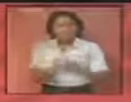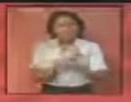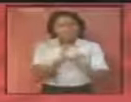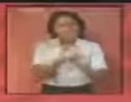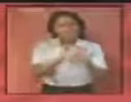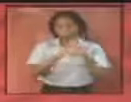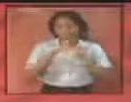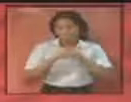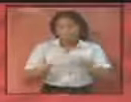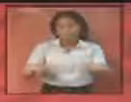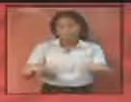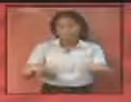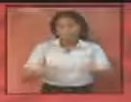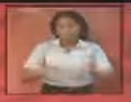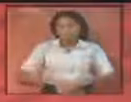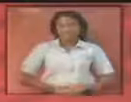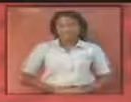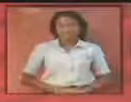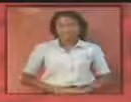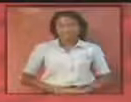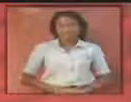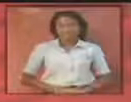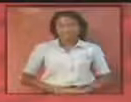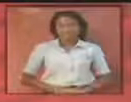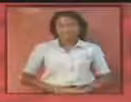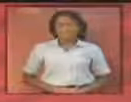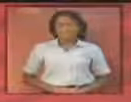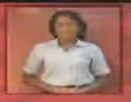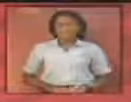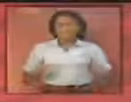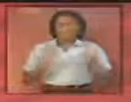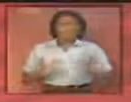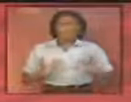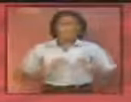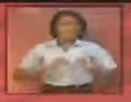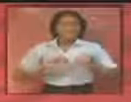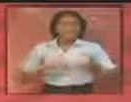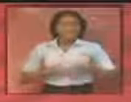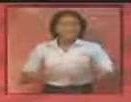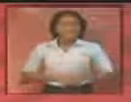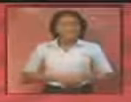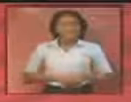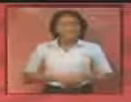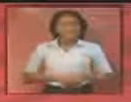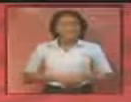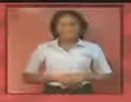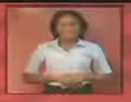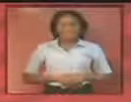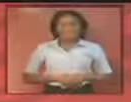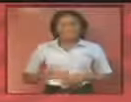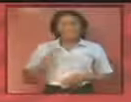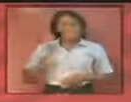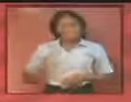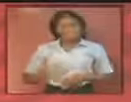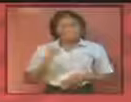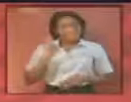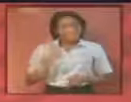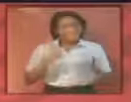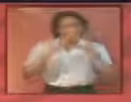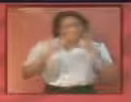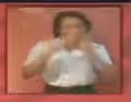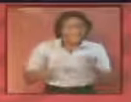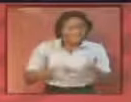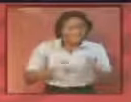spread. Now, this type of surveillance can be done by regularly testing for variants